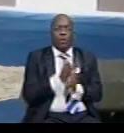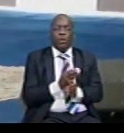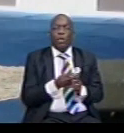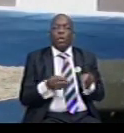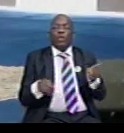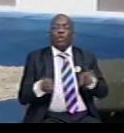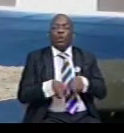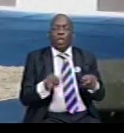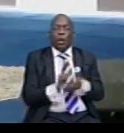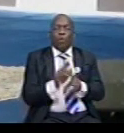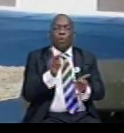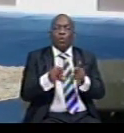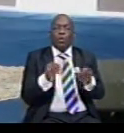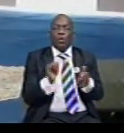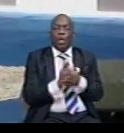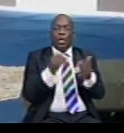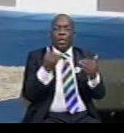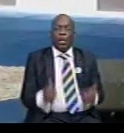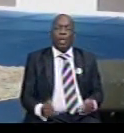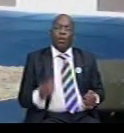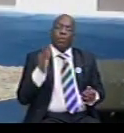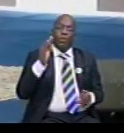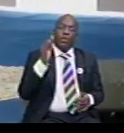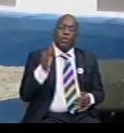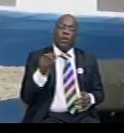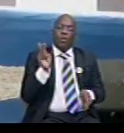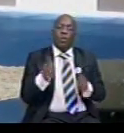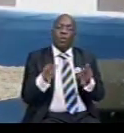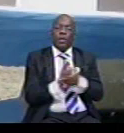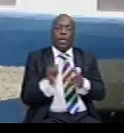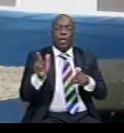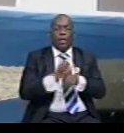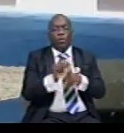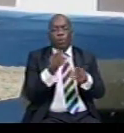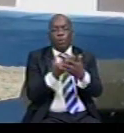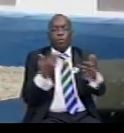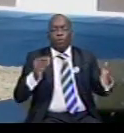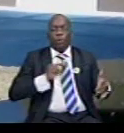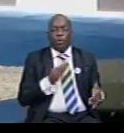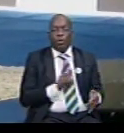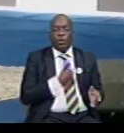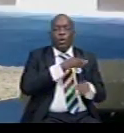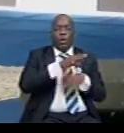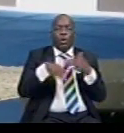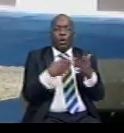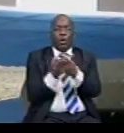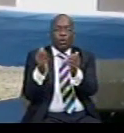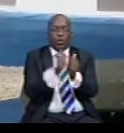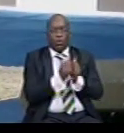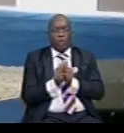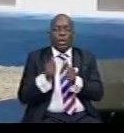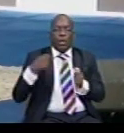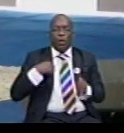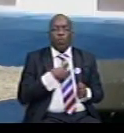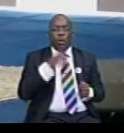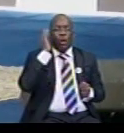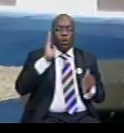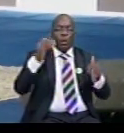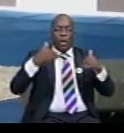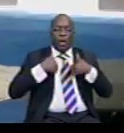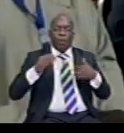preaching and the people who have labored before us, us together, we will have our rewards